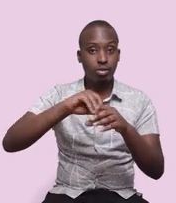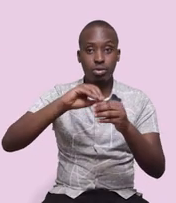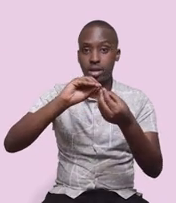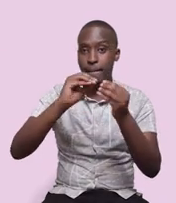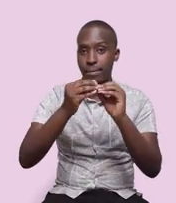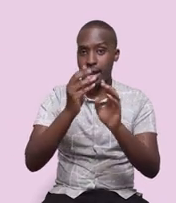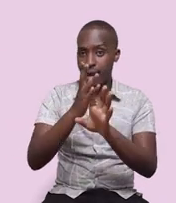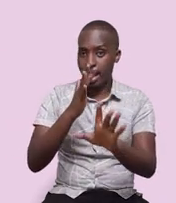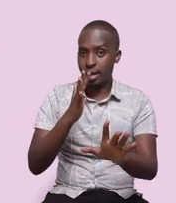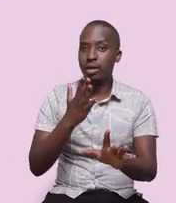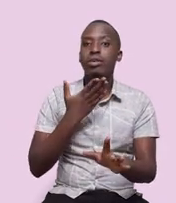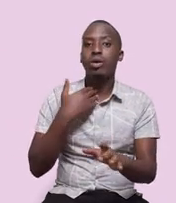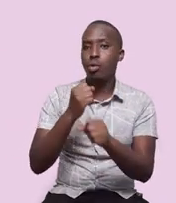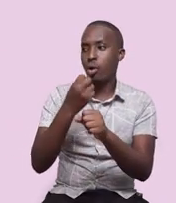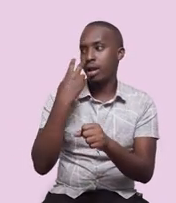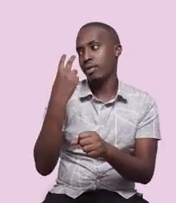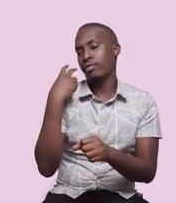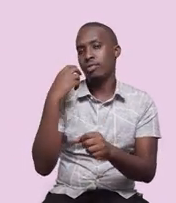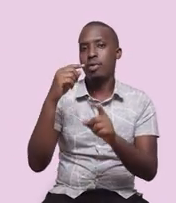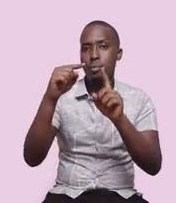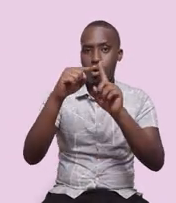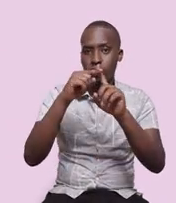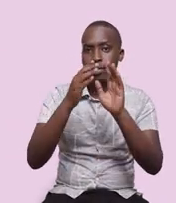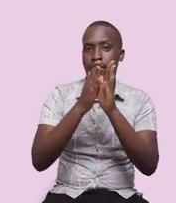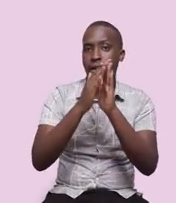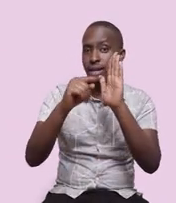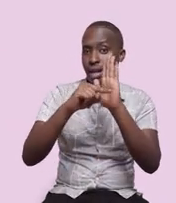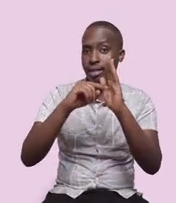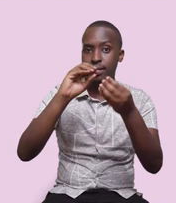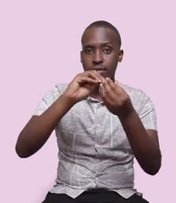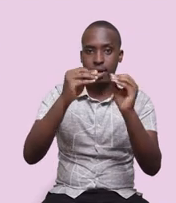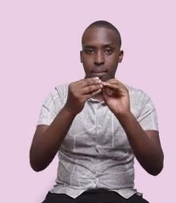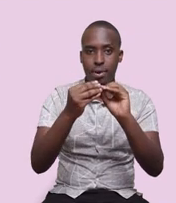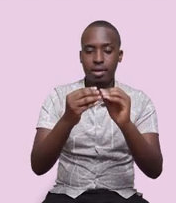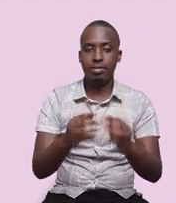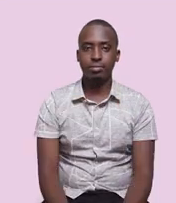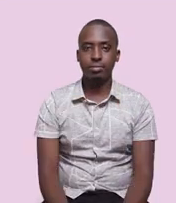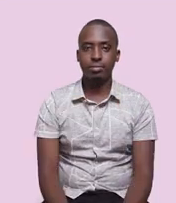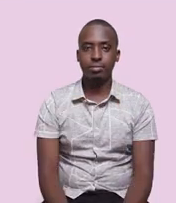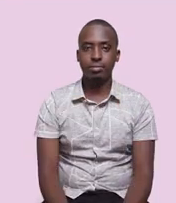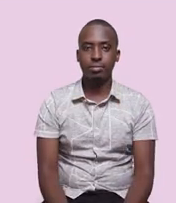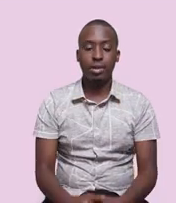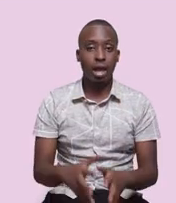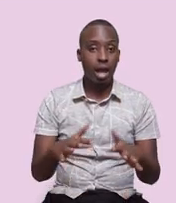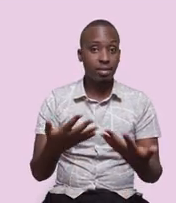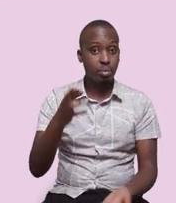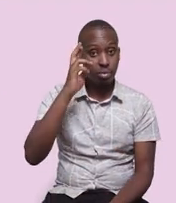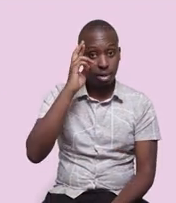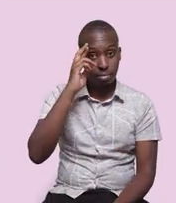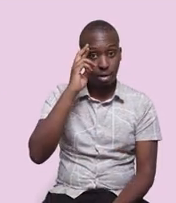number line, let's review the positive numbers and negative numbers. Do you remember the